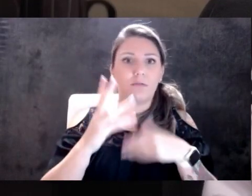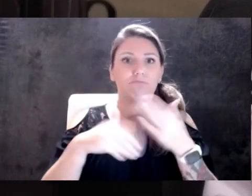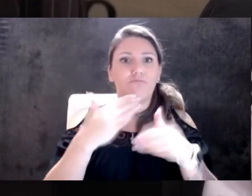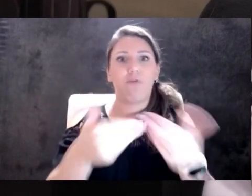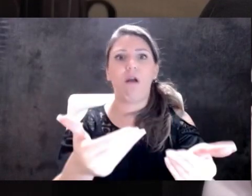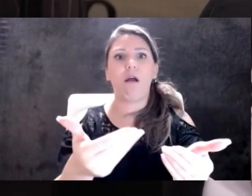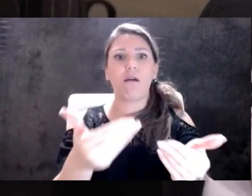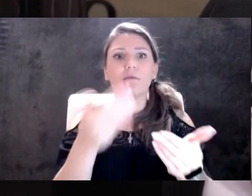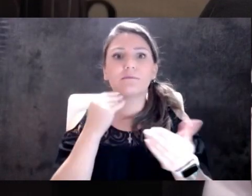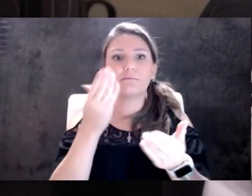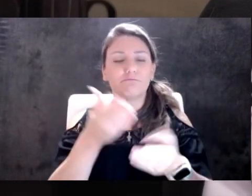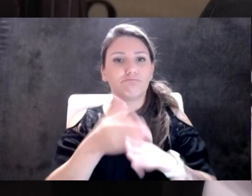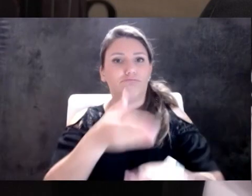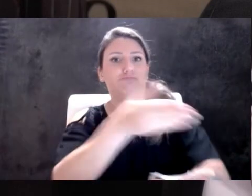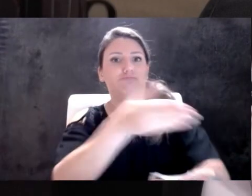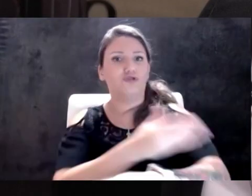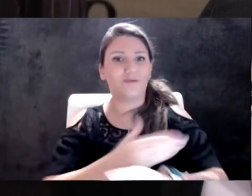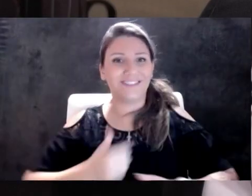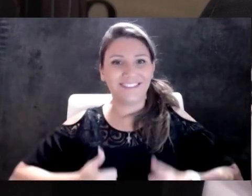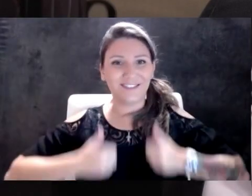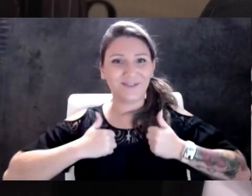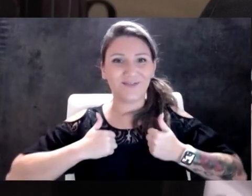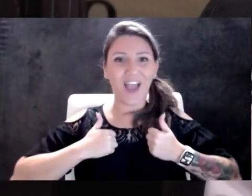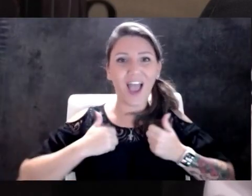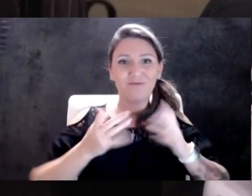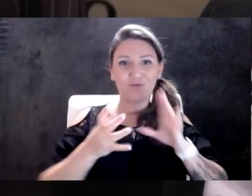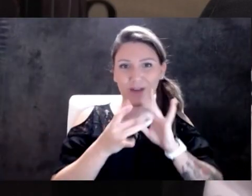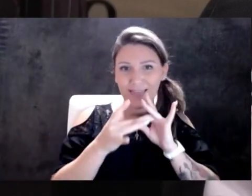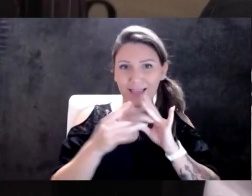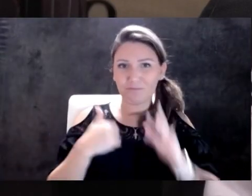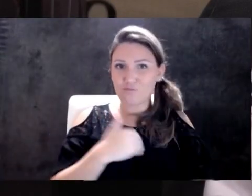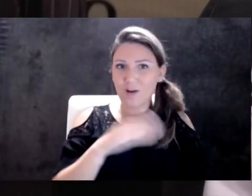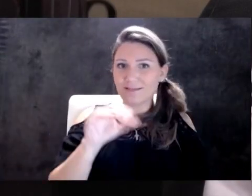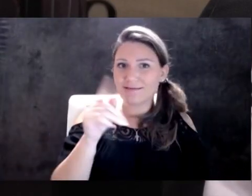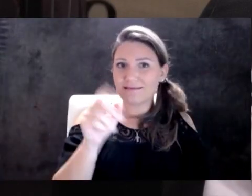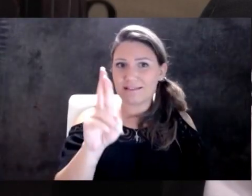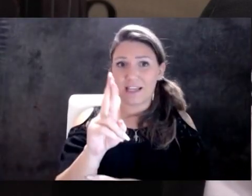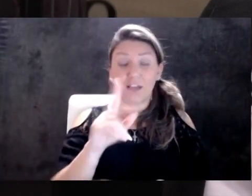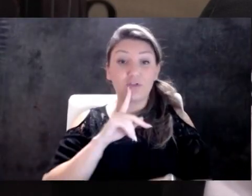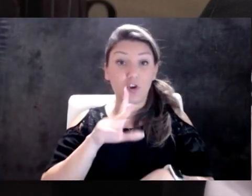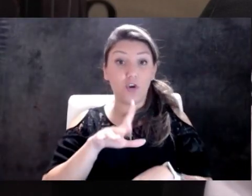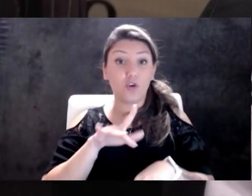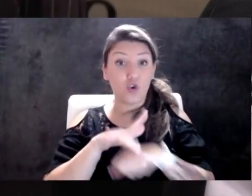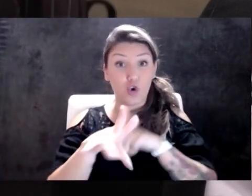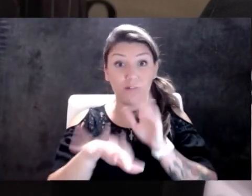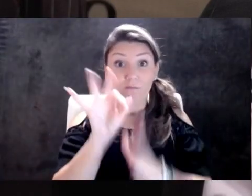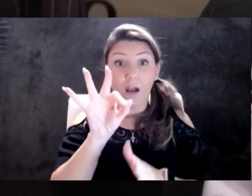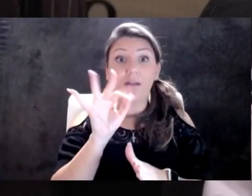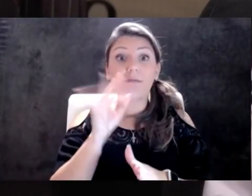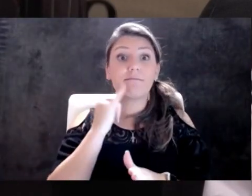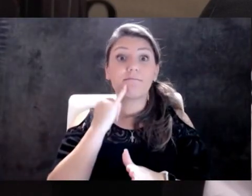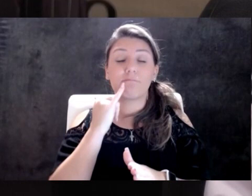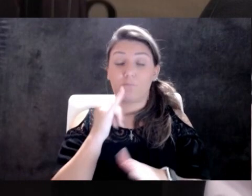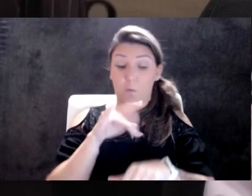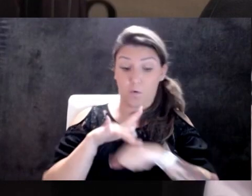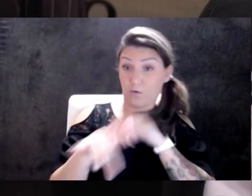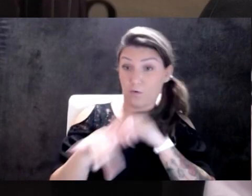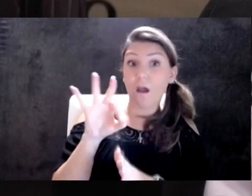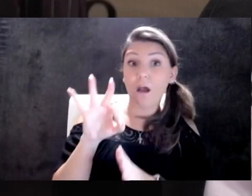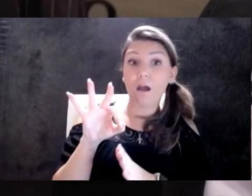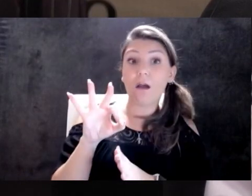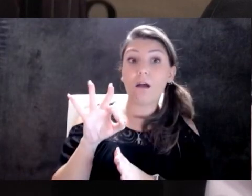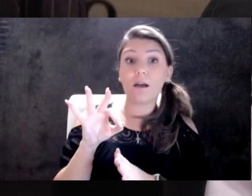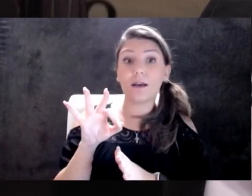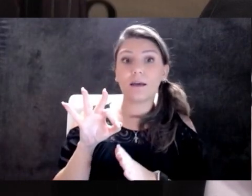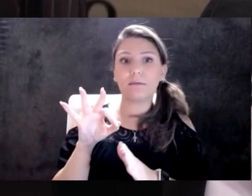from breast cancer, and early detection is one of the key factors for it. The earlier we detect a cancer, the much higher the